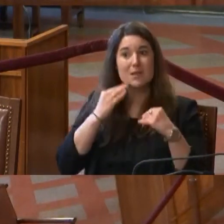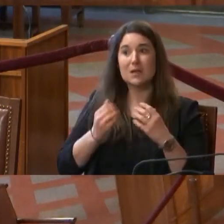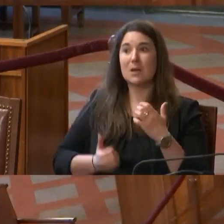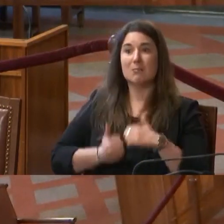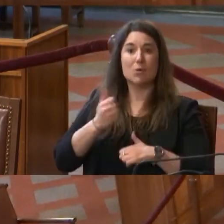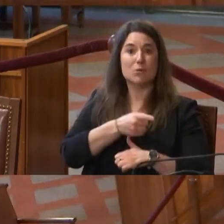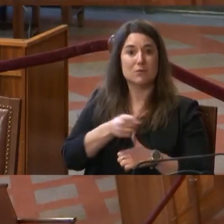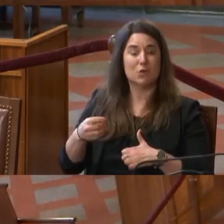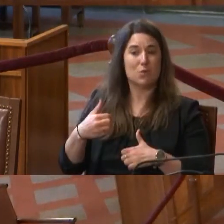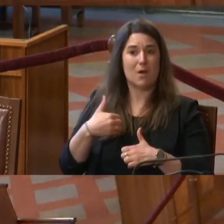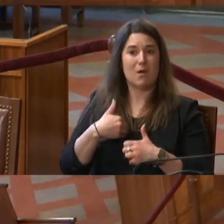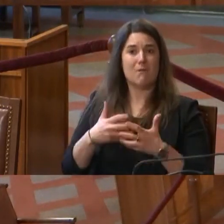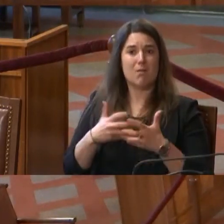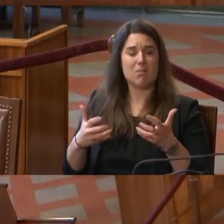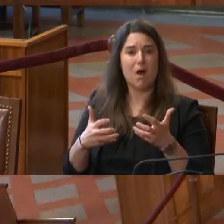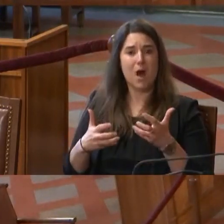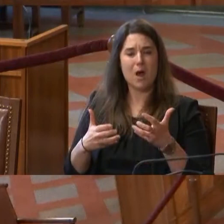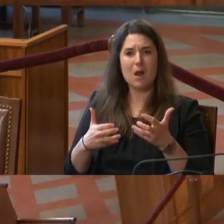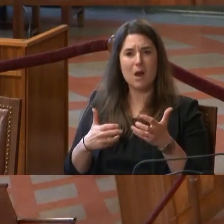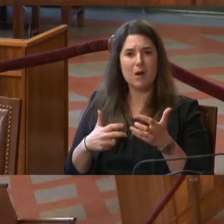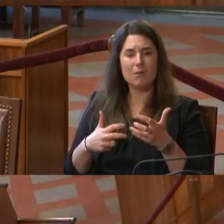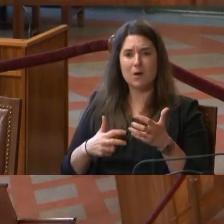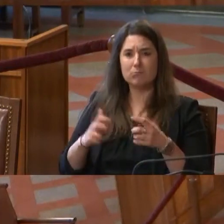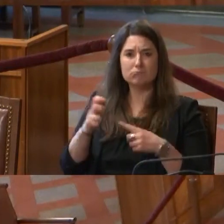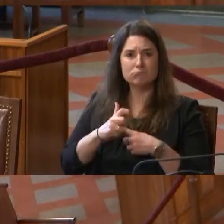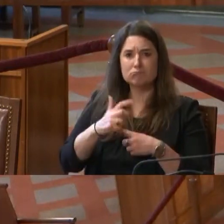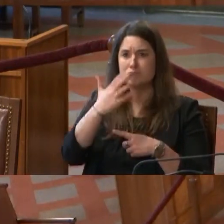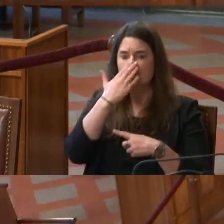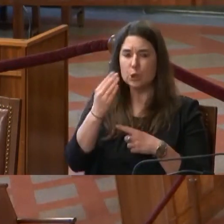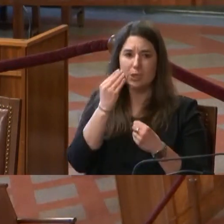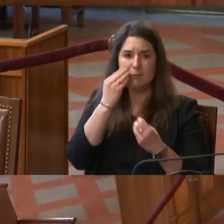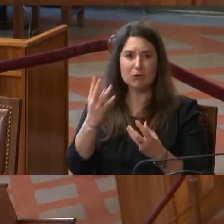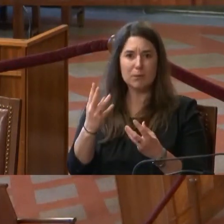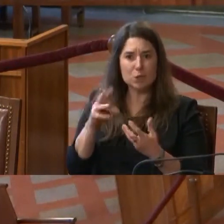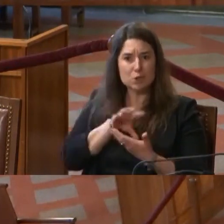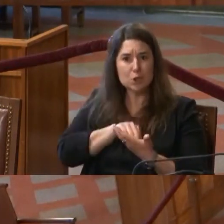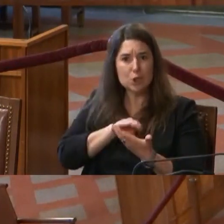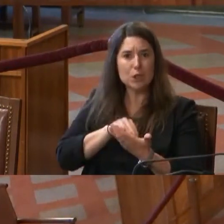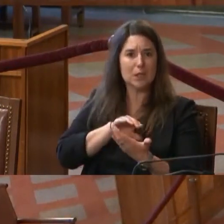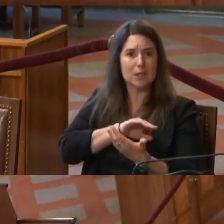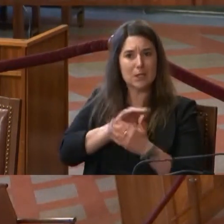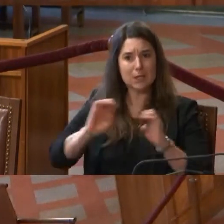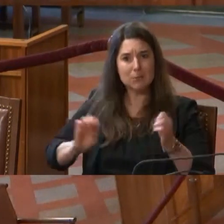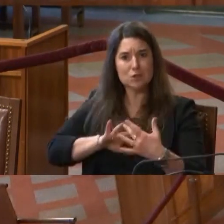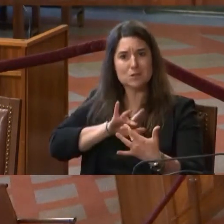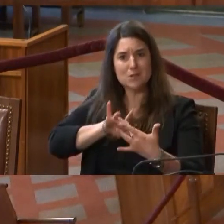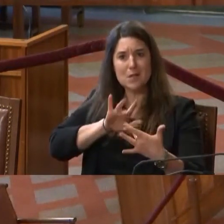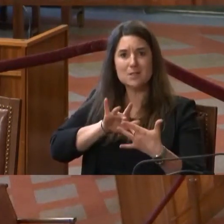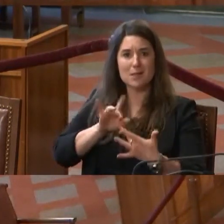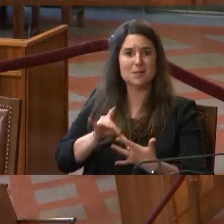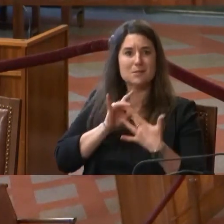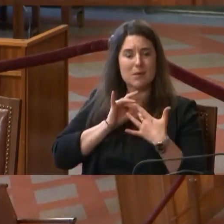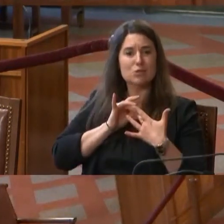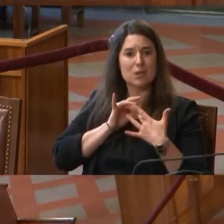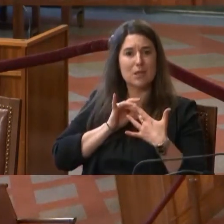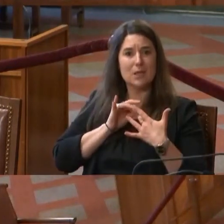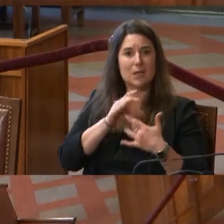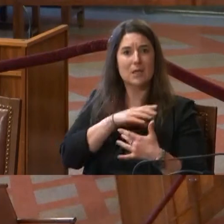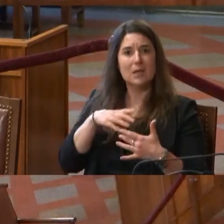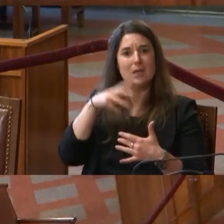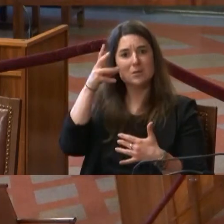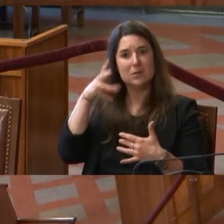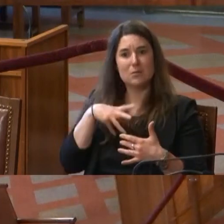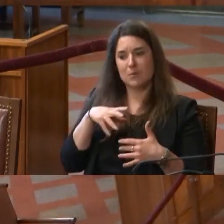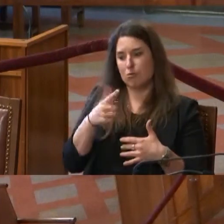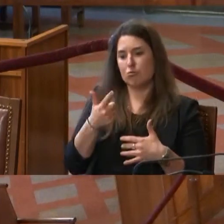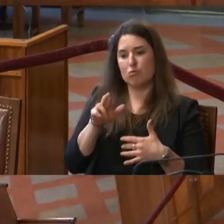have a lot of great, you know, information source out there and emergency contacts, particularly Councilwoman Gross.